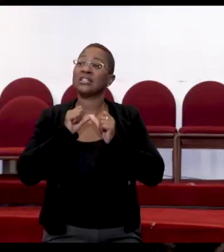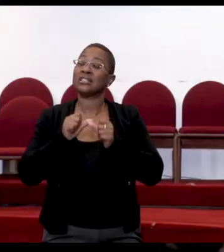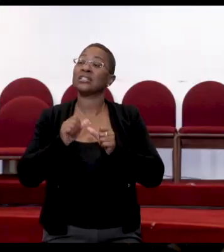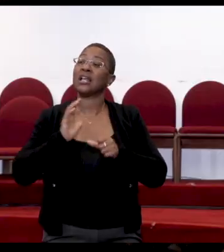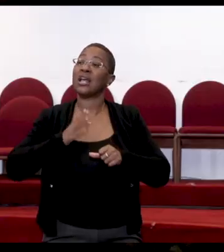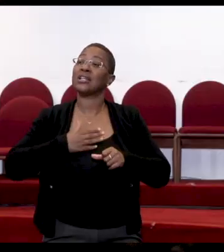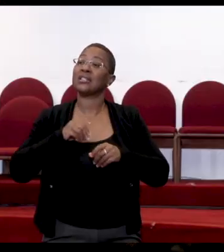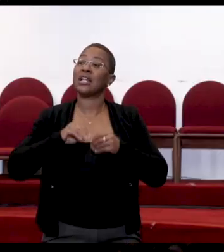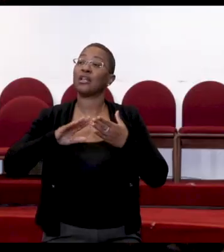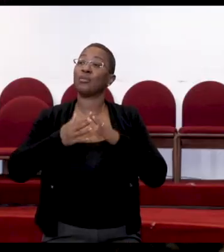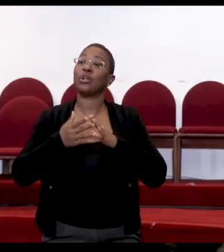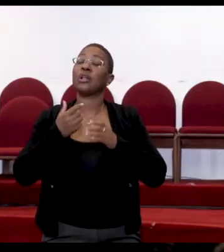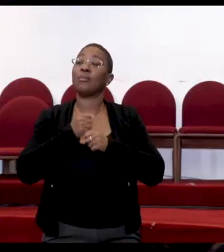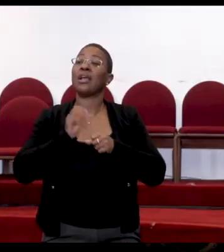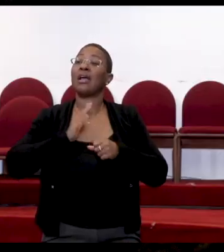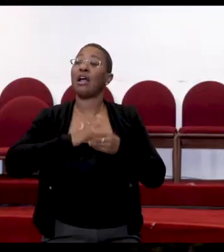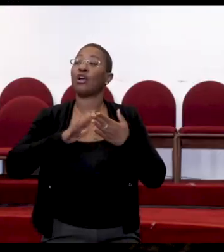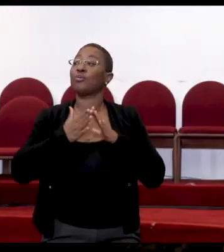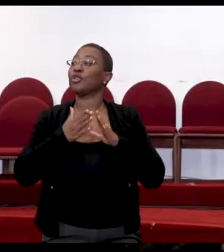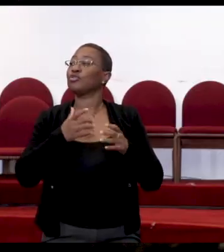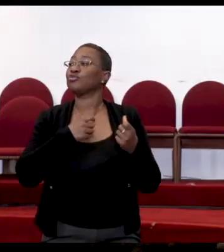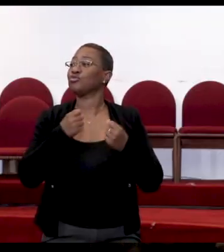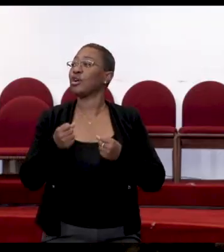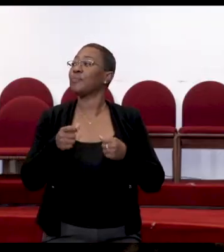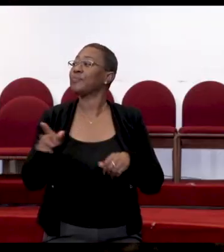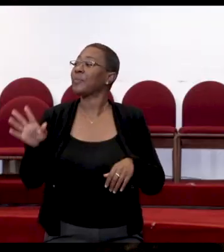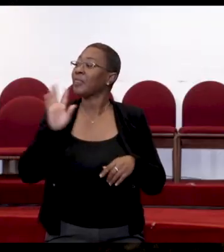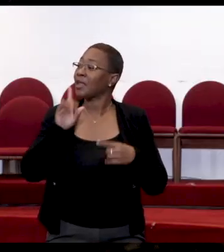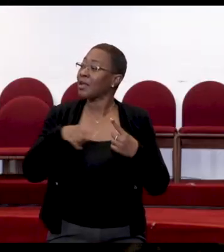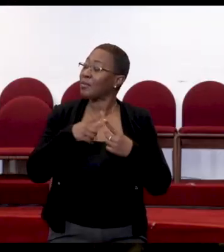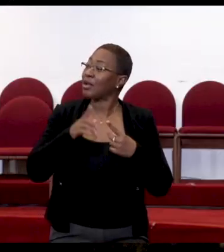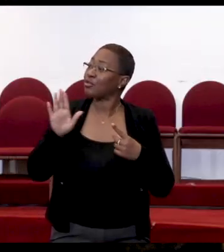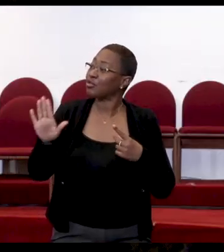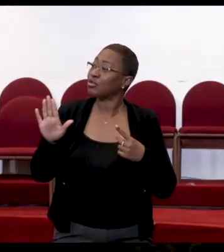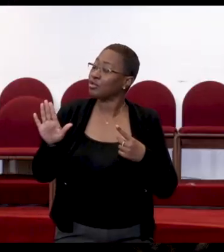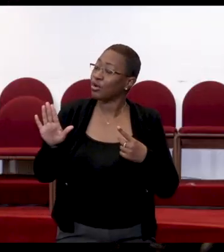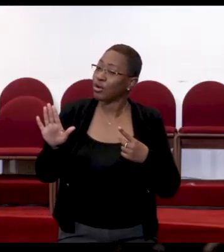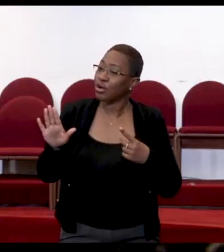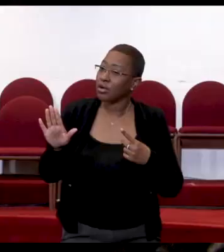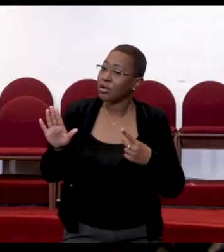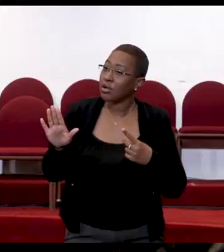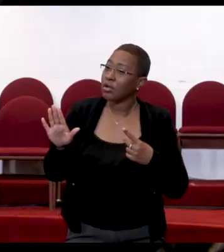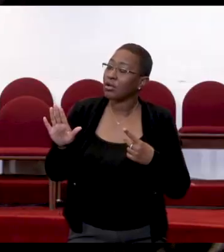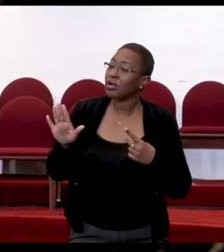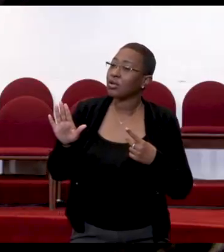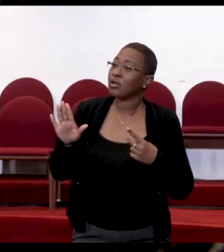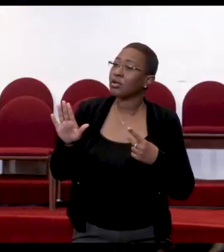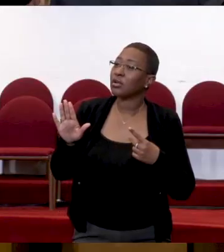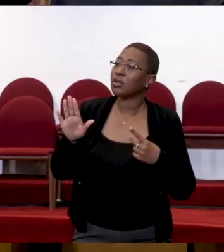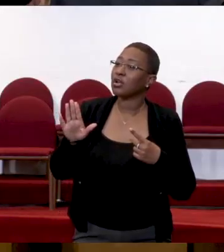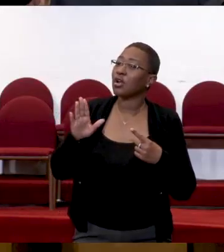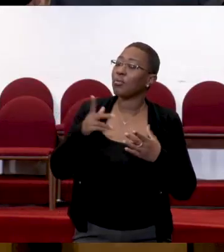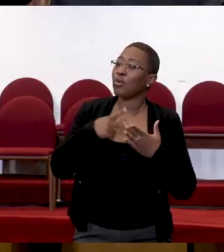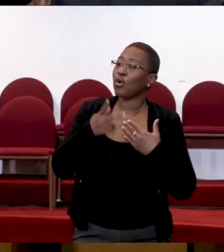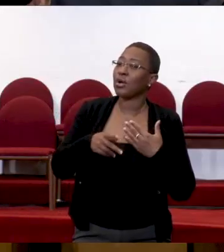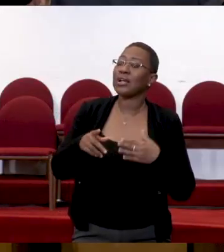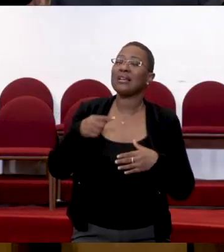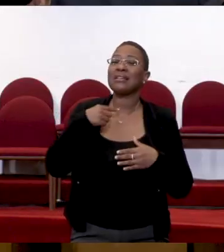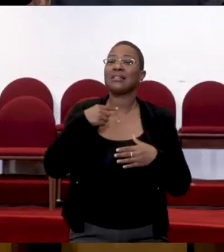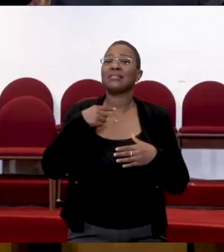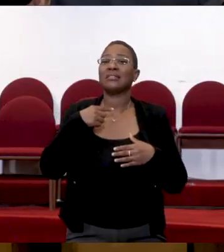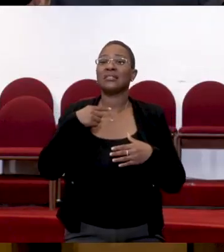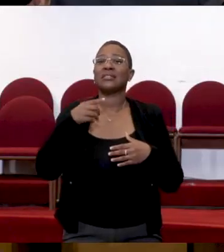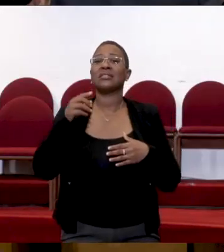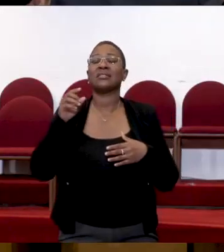community that's really making our neighborhood strong. And you're going to talk about your duplex program. Yes. Tell people what you're doing, because we need other neighborhoods to do